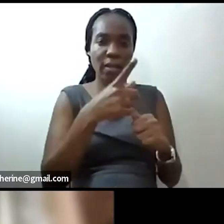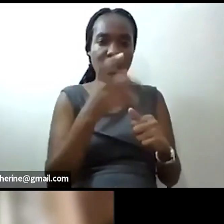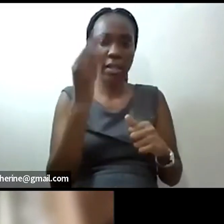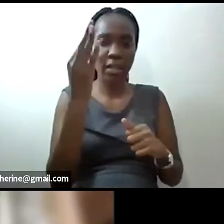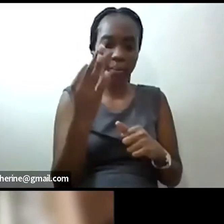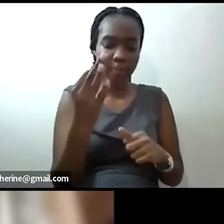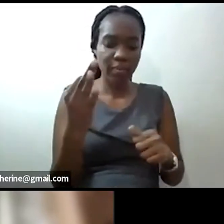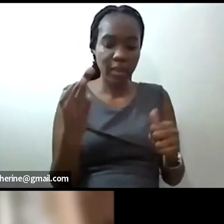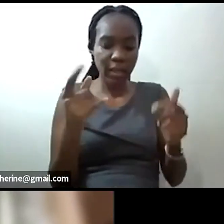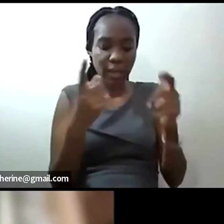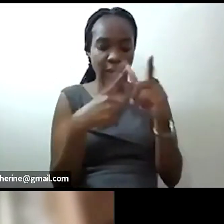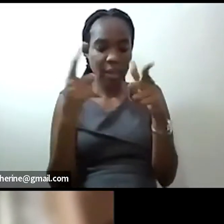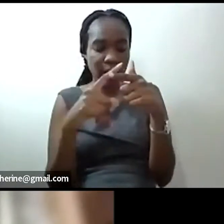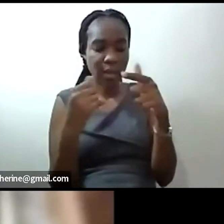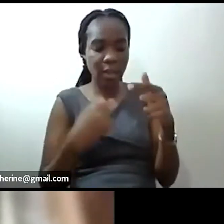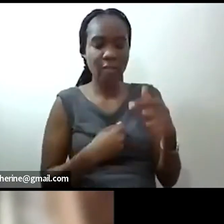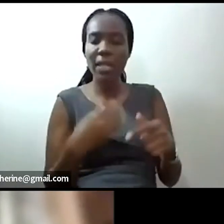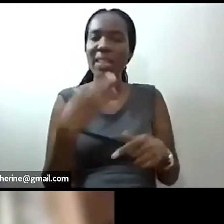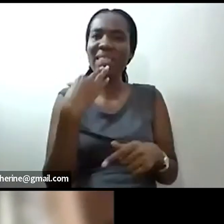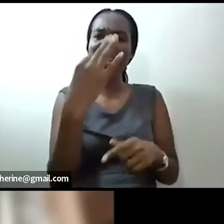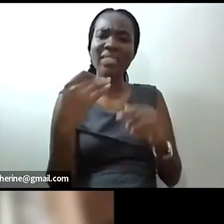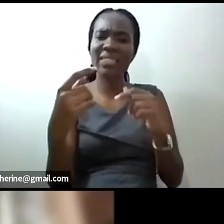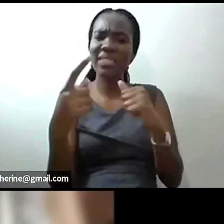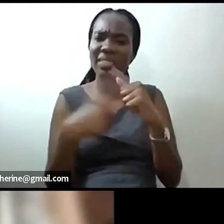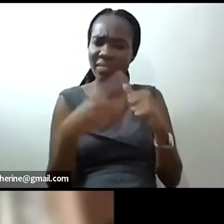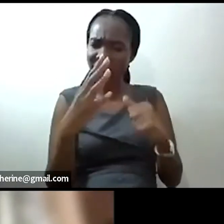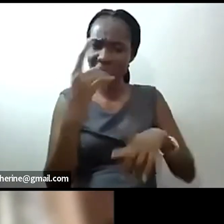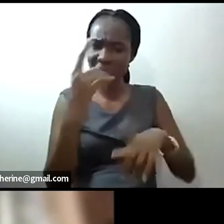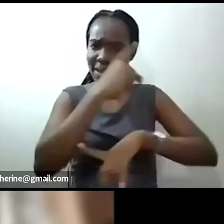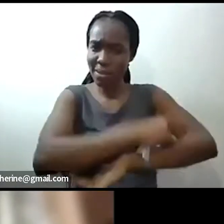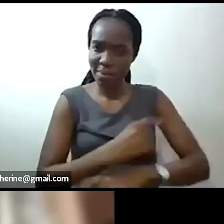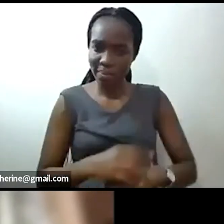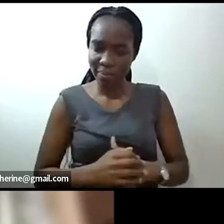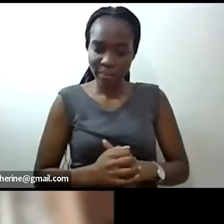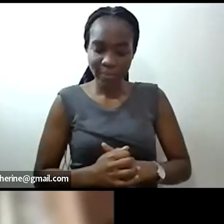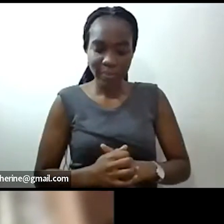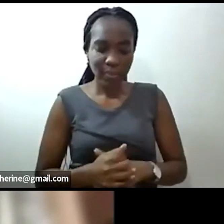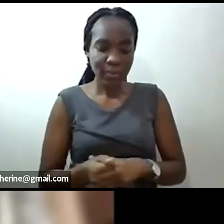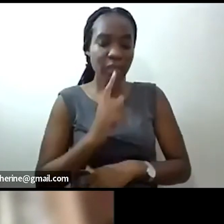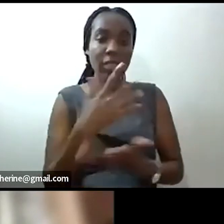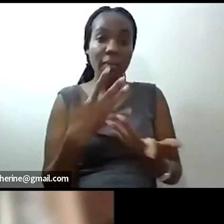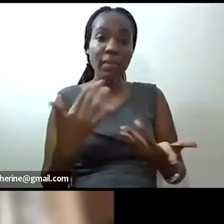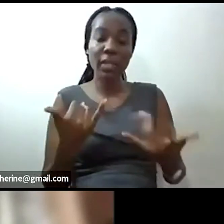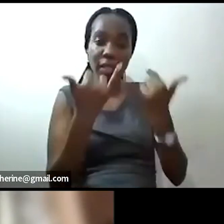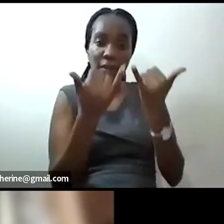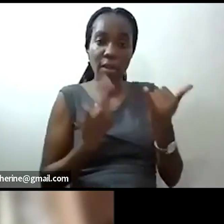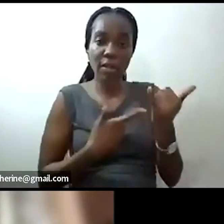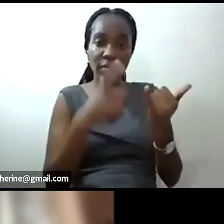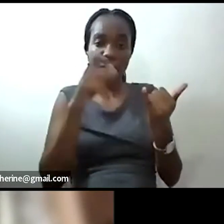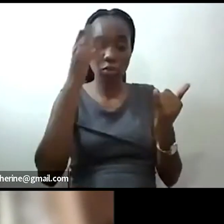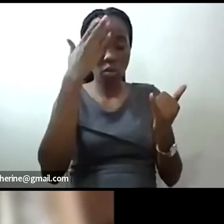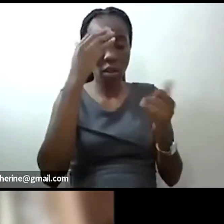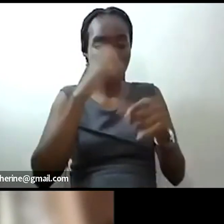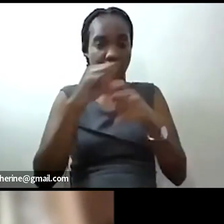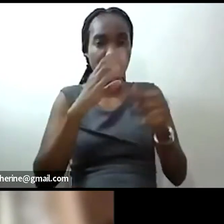364 days is like 1 year. The only thing now, or the thing that we need to note about treasury bills, is that they